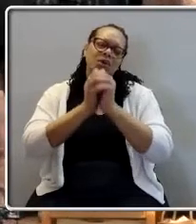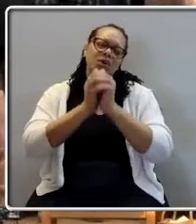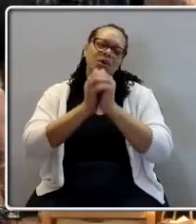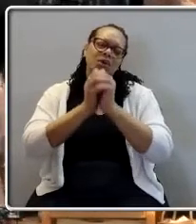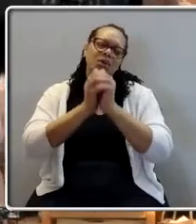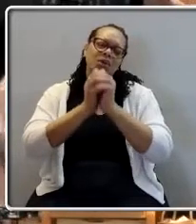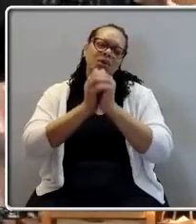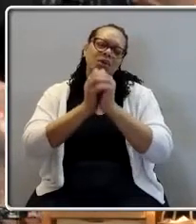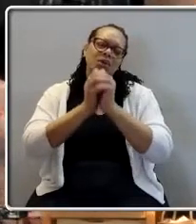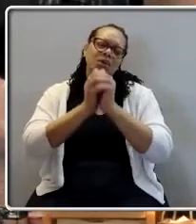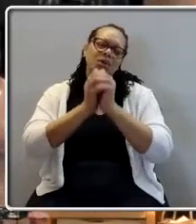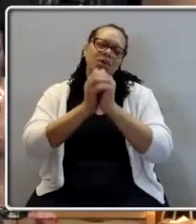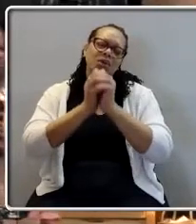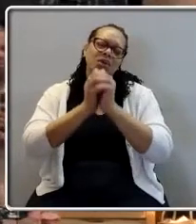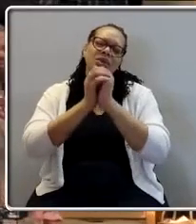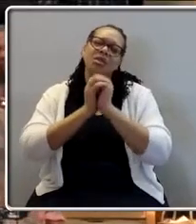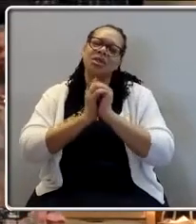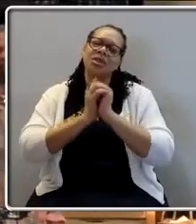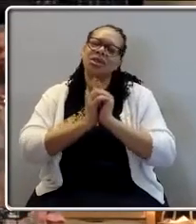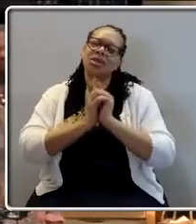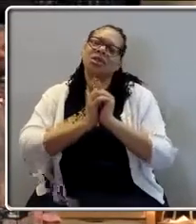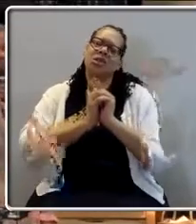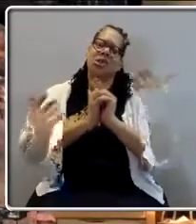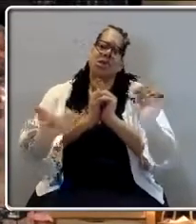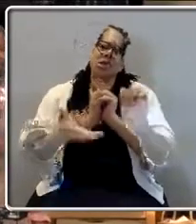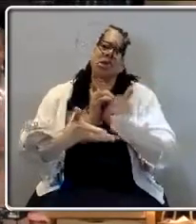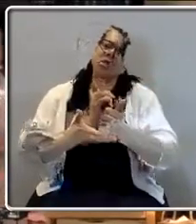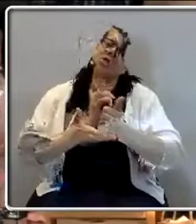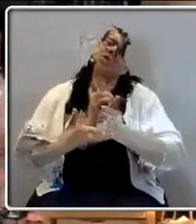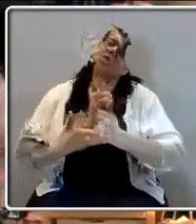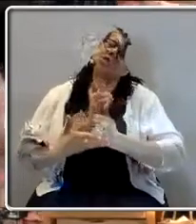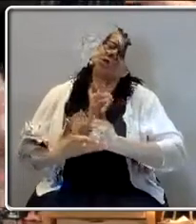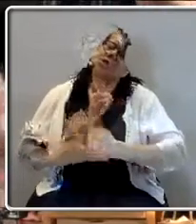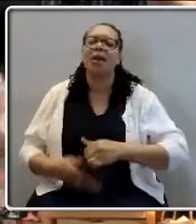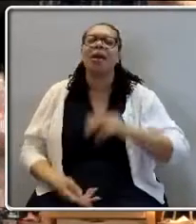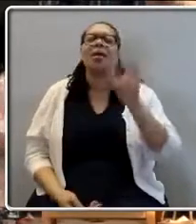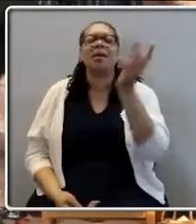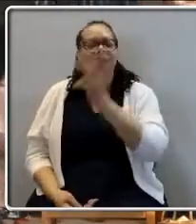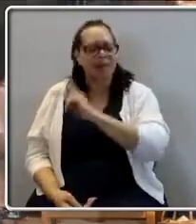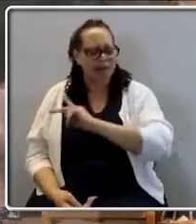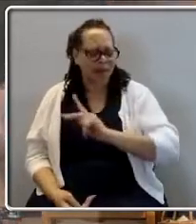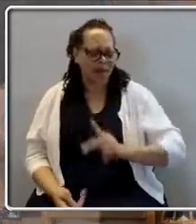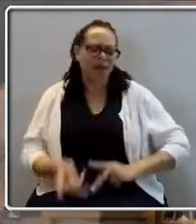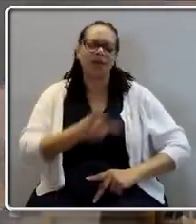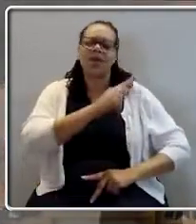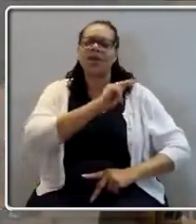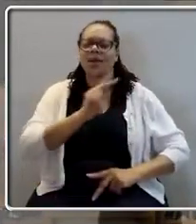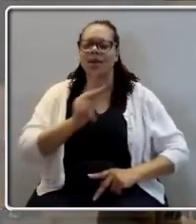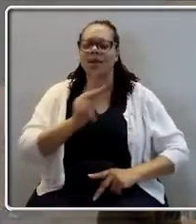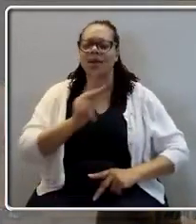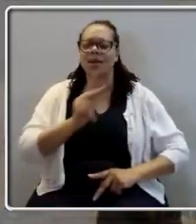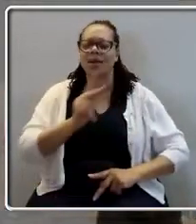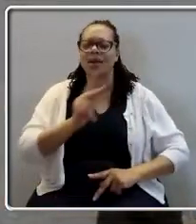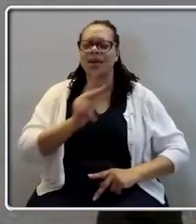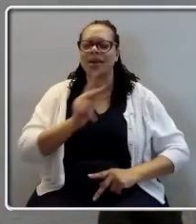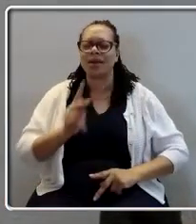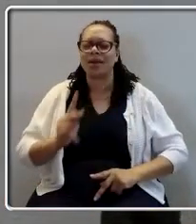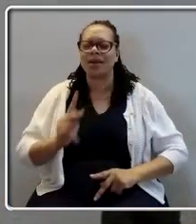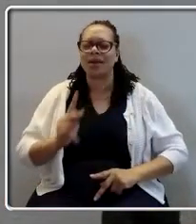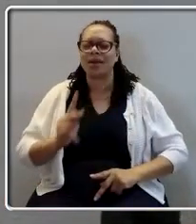you. See if you can sing it this week. Come on. King of kings and Lord of lords. We worship you. We